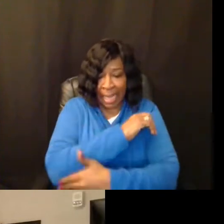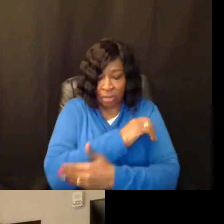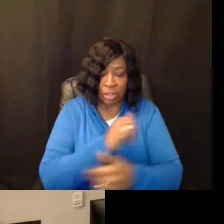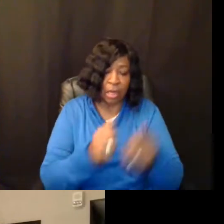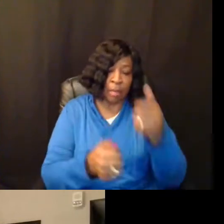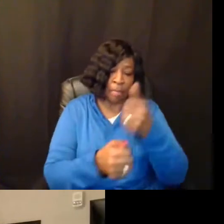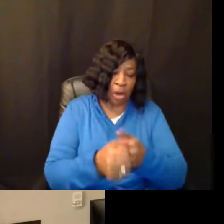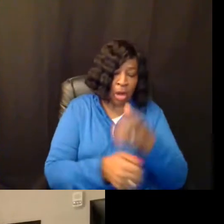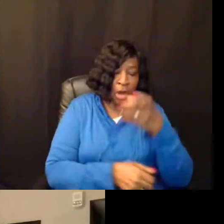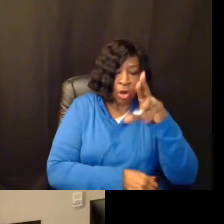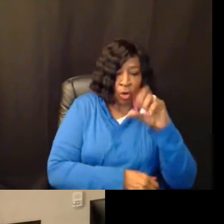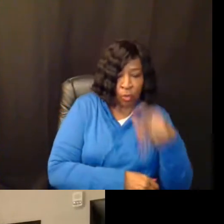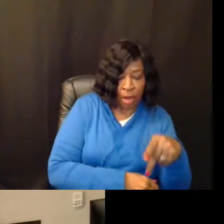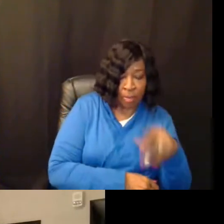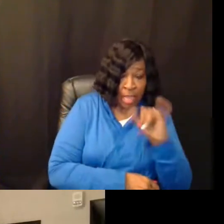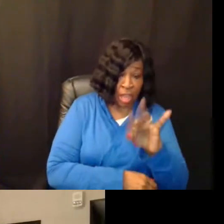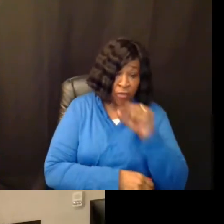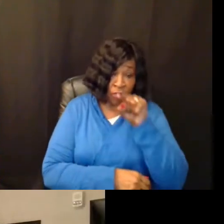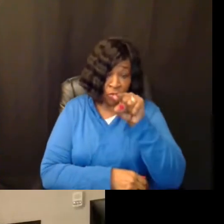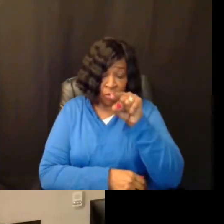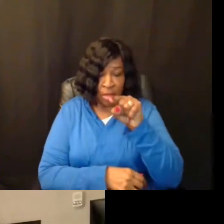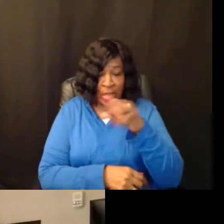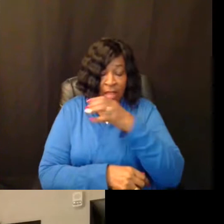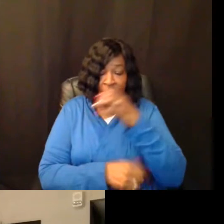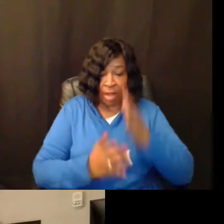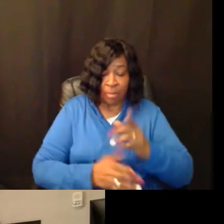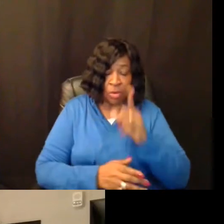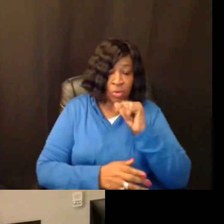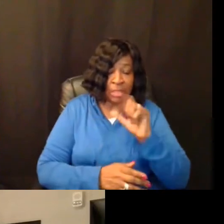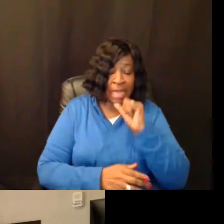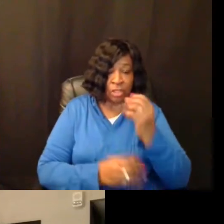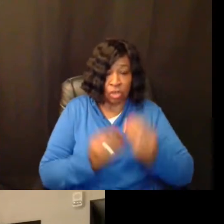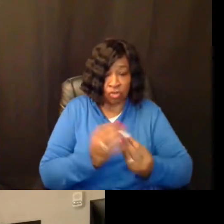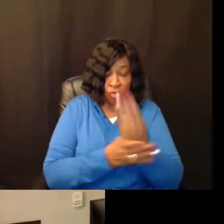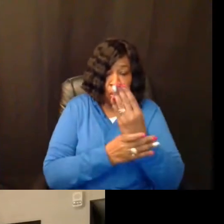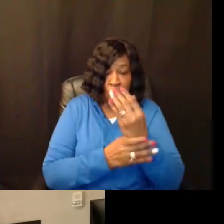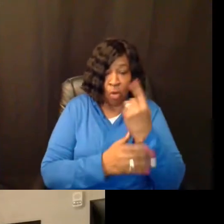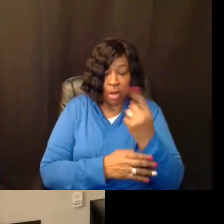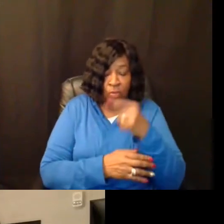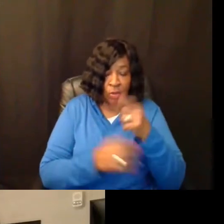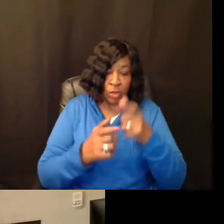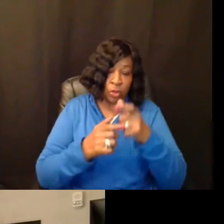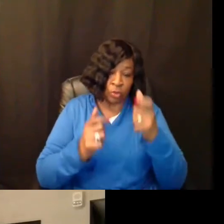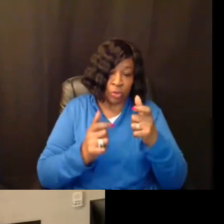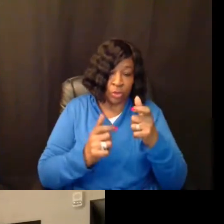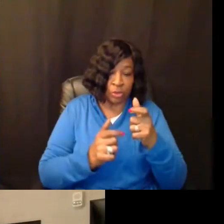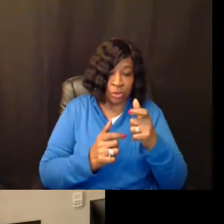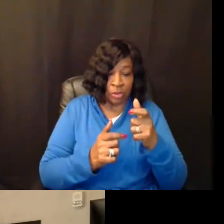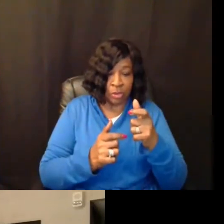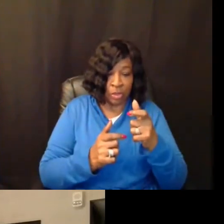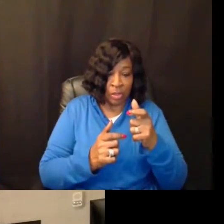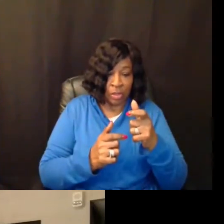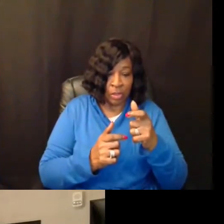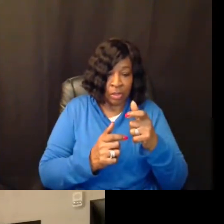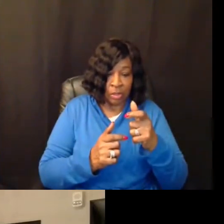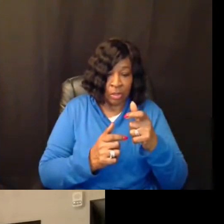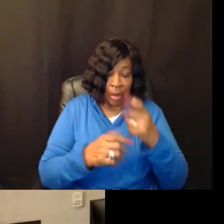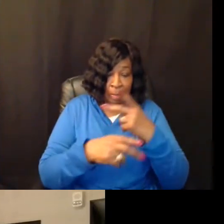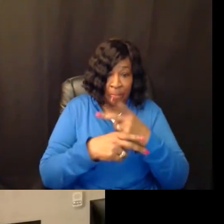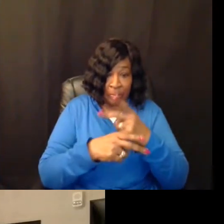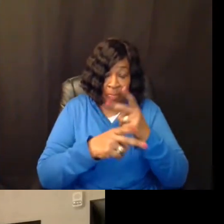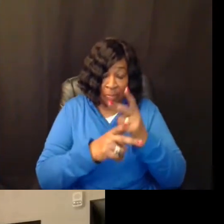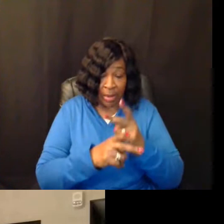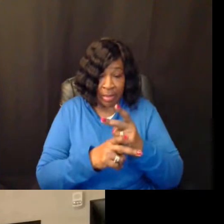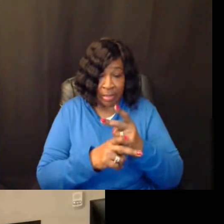And so if you're a farmer who does not grow one of the few major commodities in a commodity growing state, but are a specialty crop